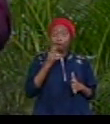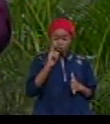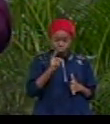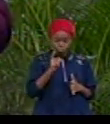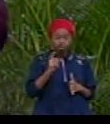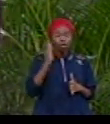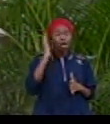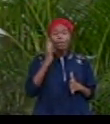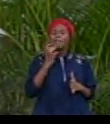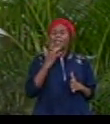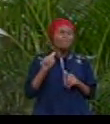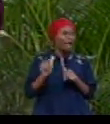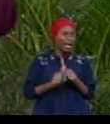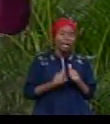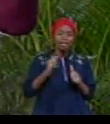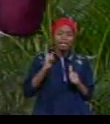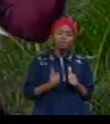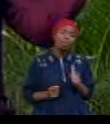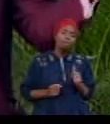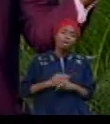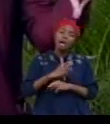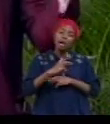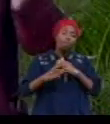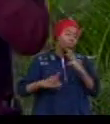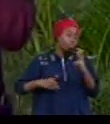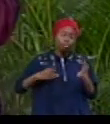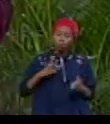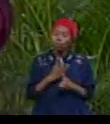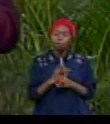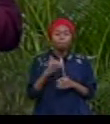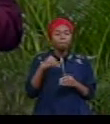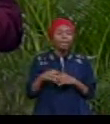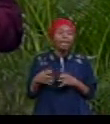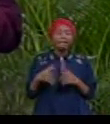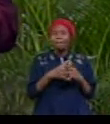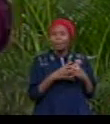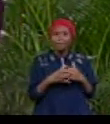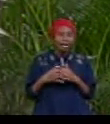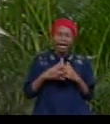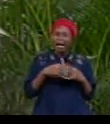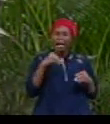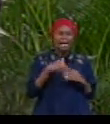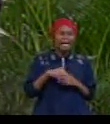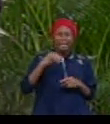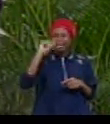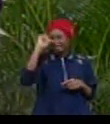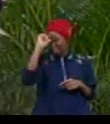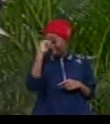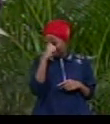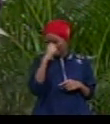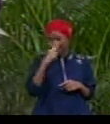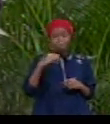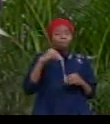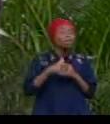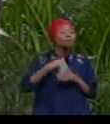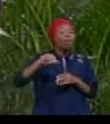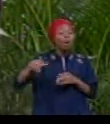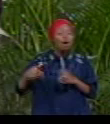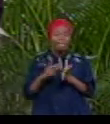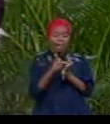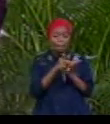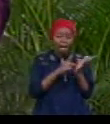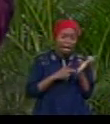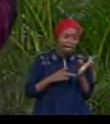favor everyone across the globe, in America, in Asia, in other parts of South